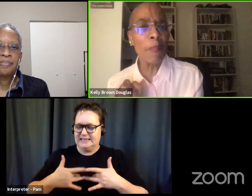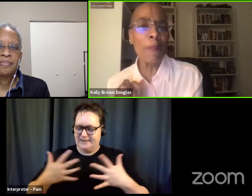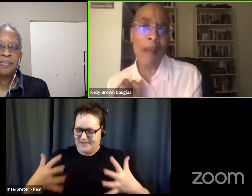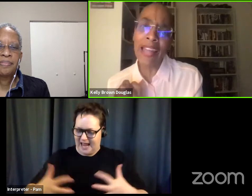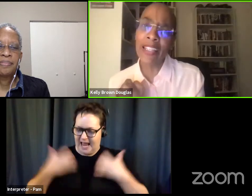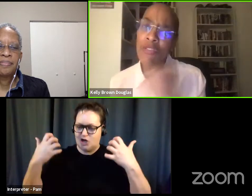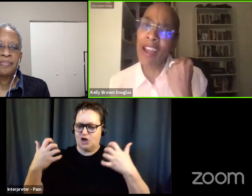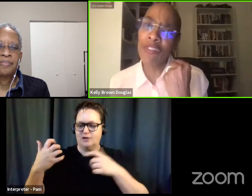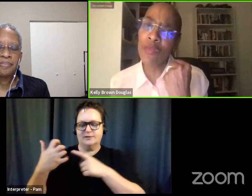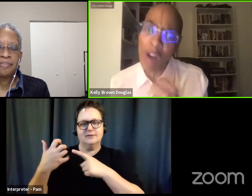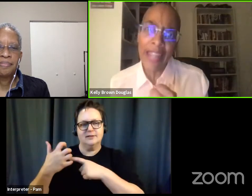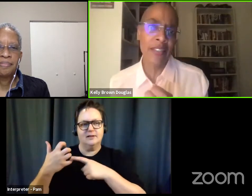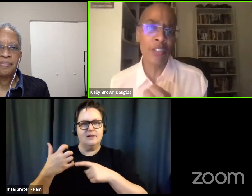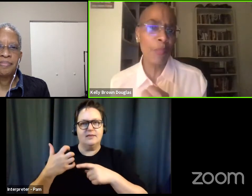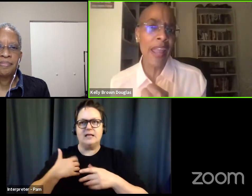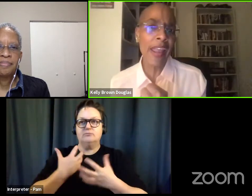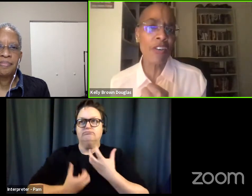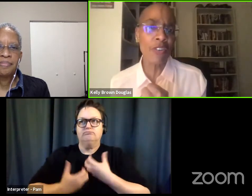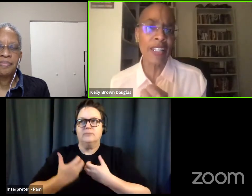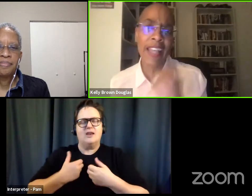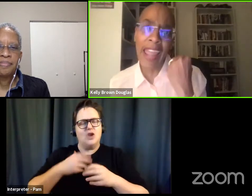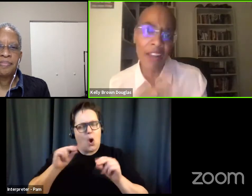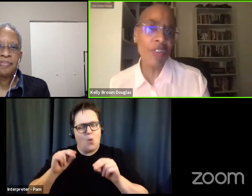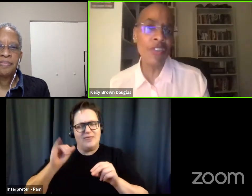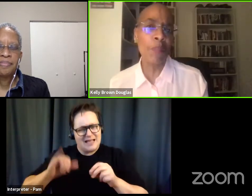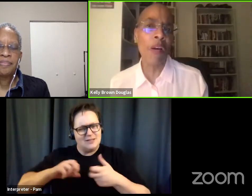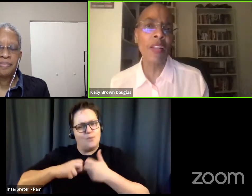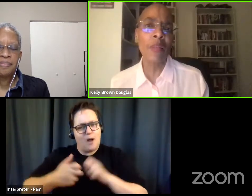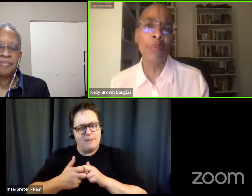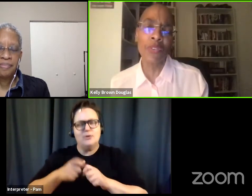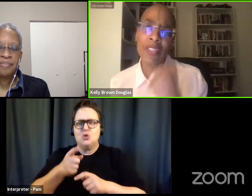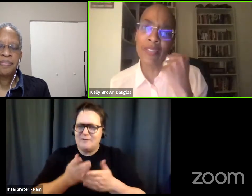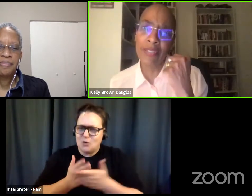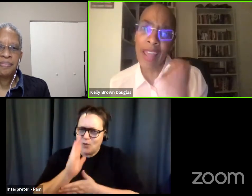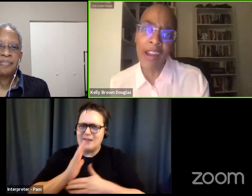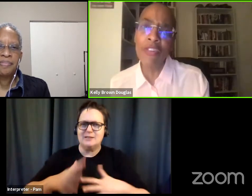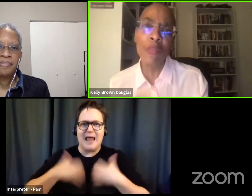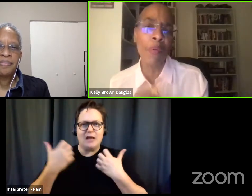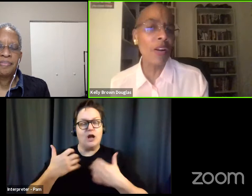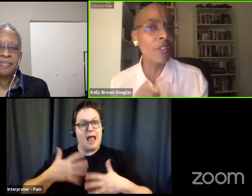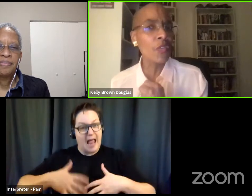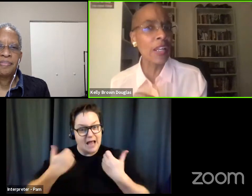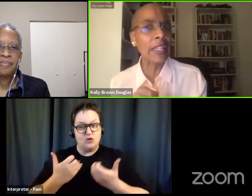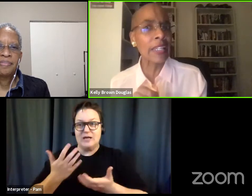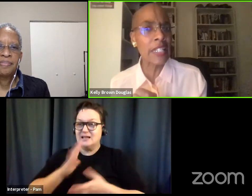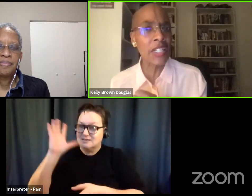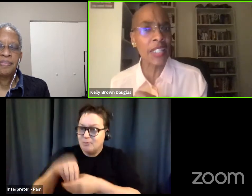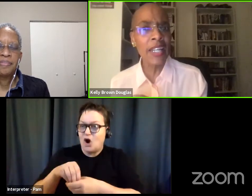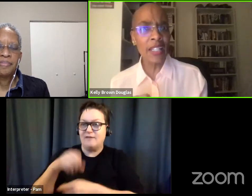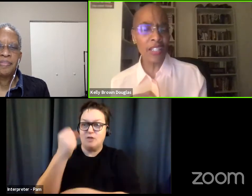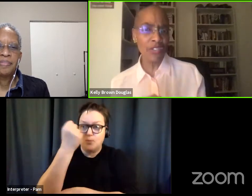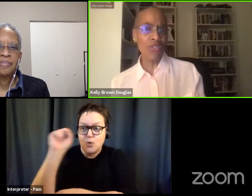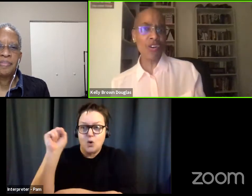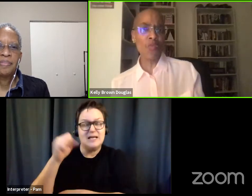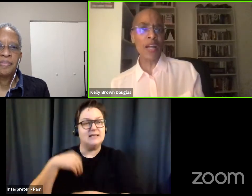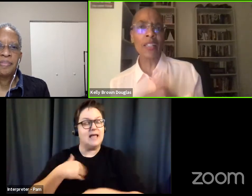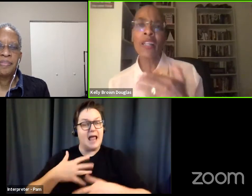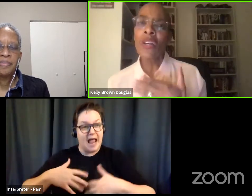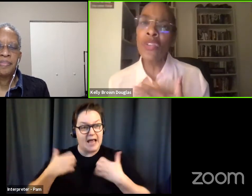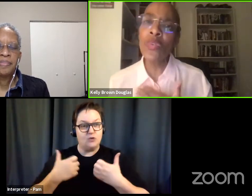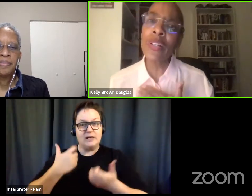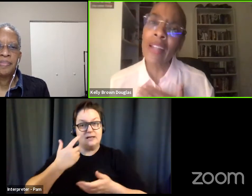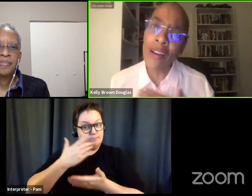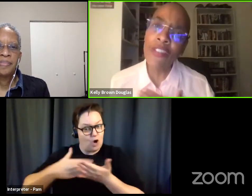is problematic. You have a right to be angry, and angry is a part of the protest, and angry is a part of the recognition that, you know